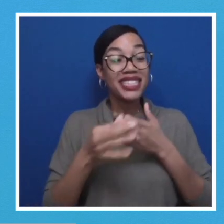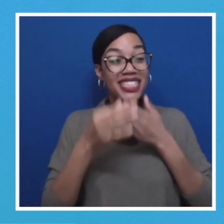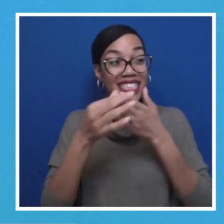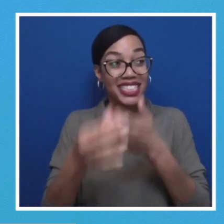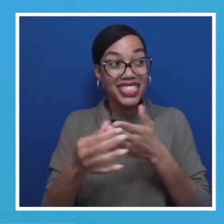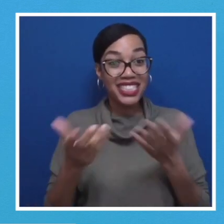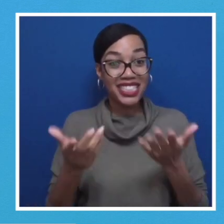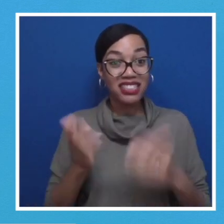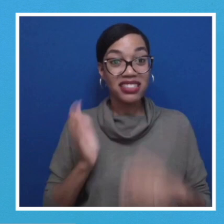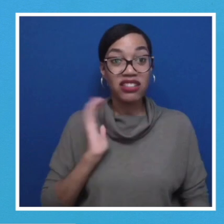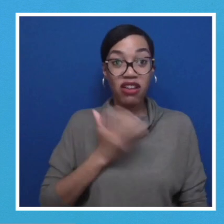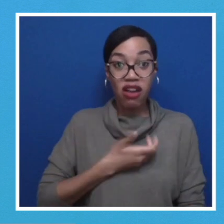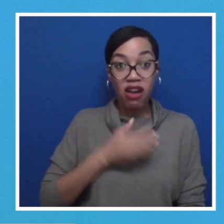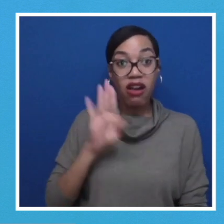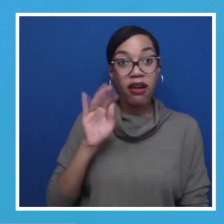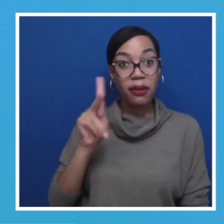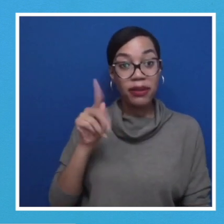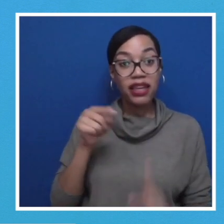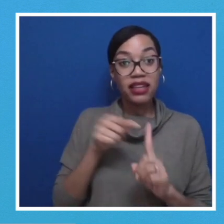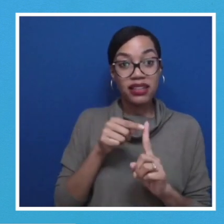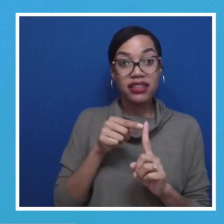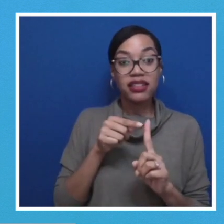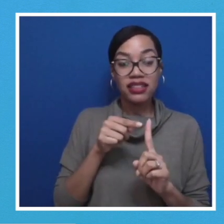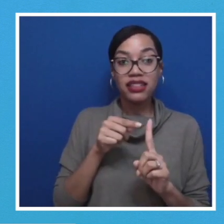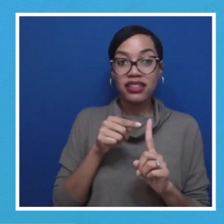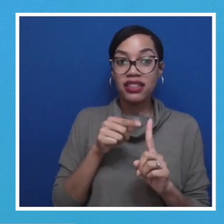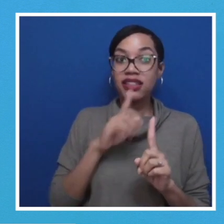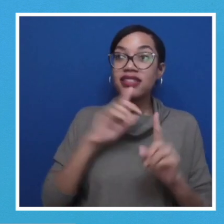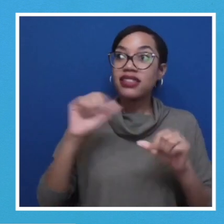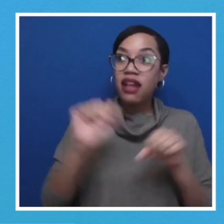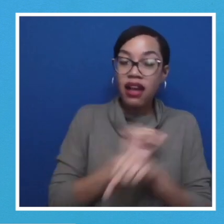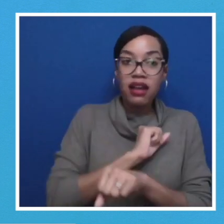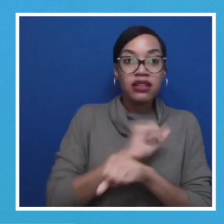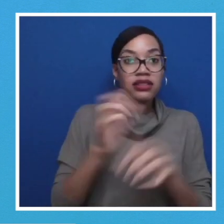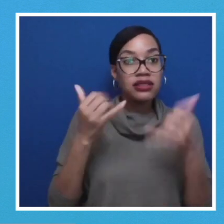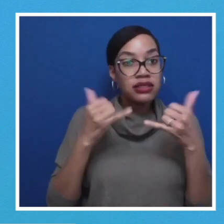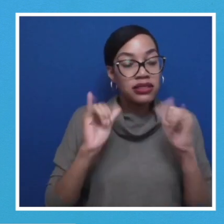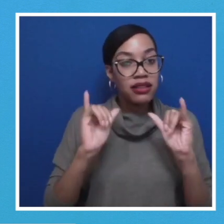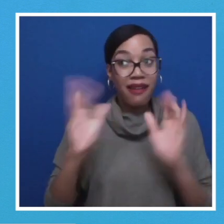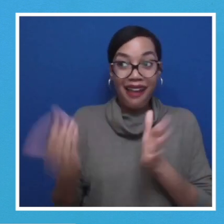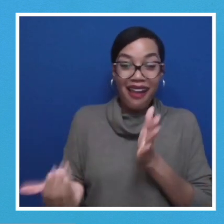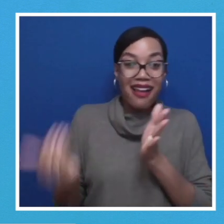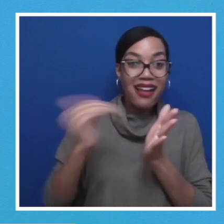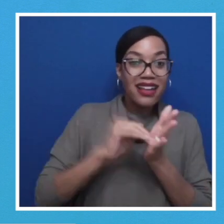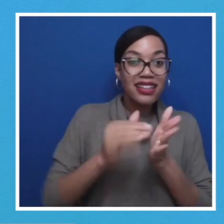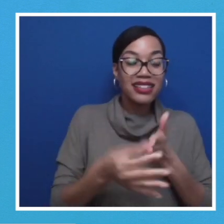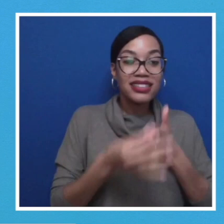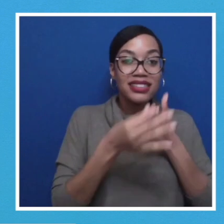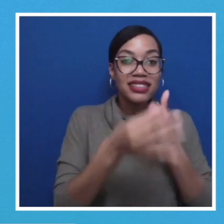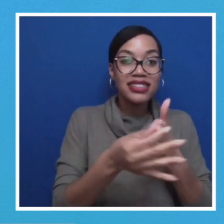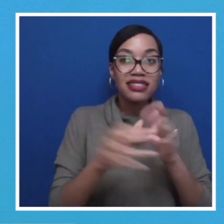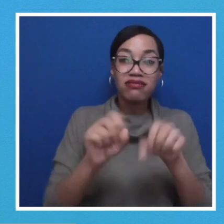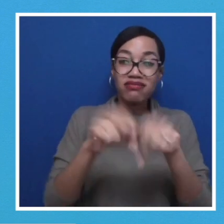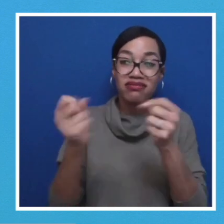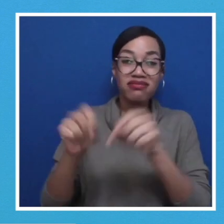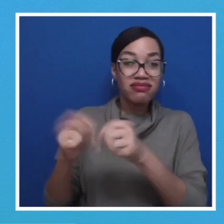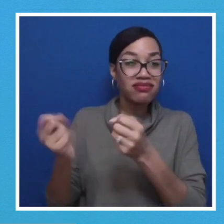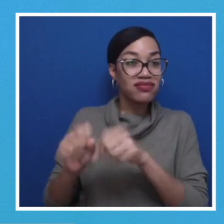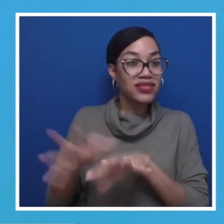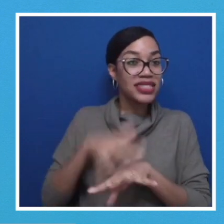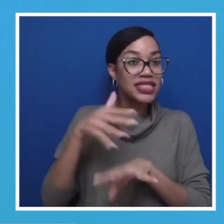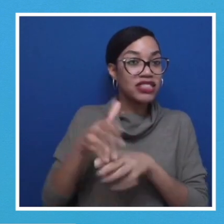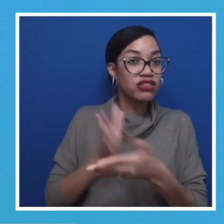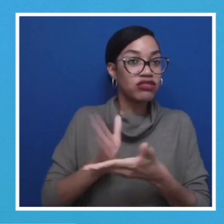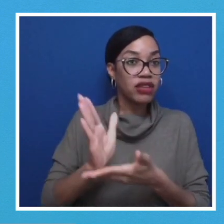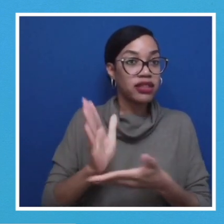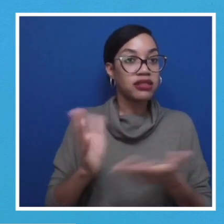RBC, is again, and this time leading the charge on these violations of Indigenous rights.